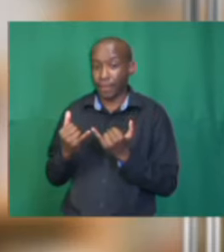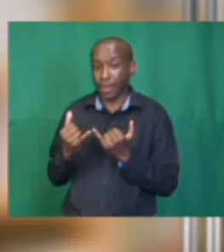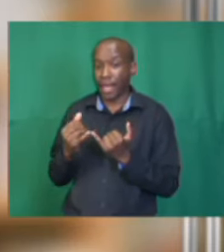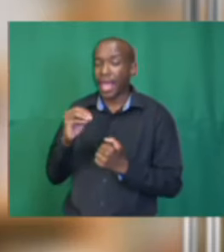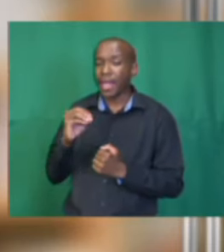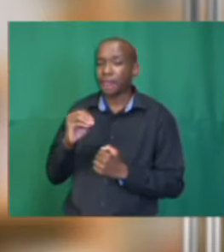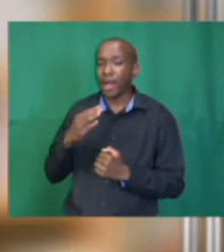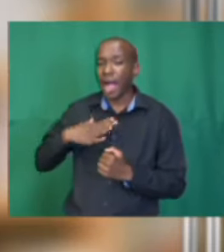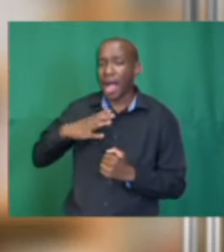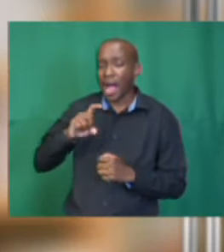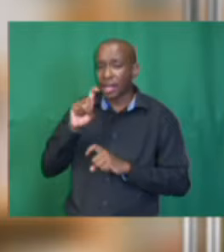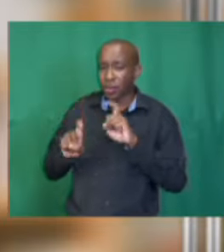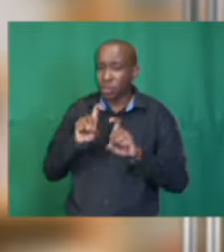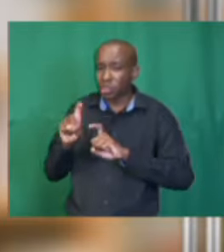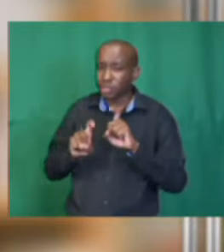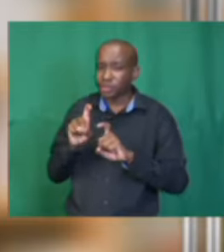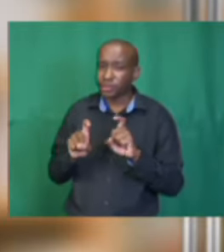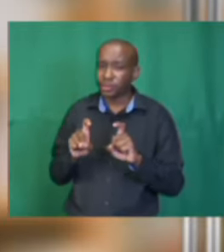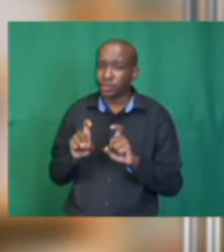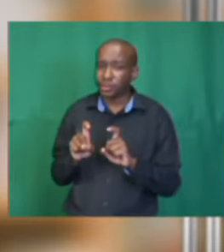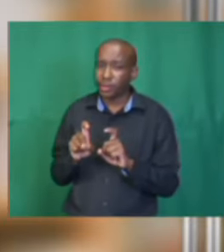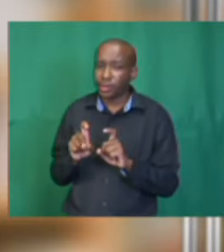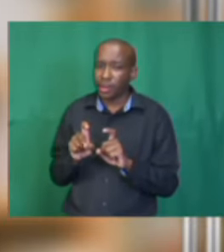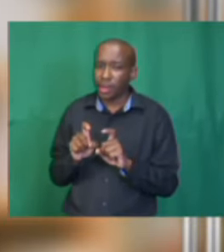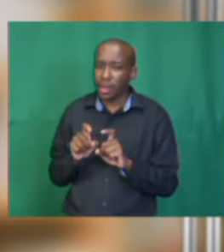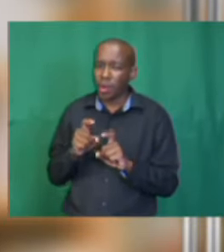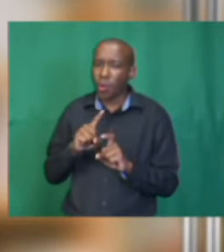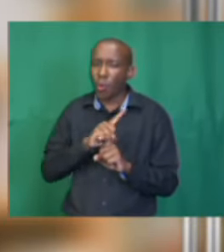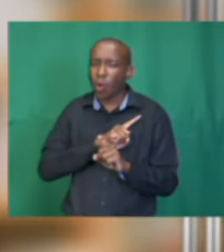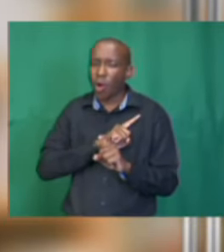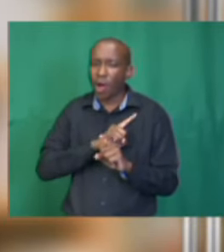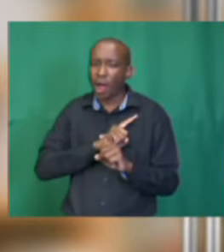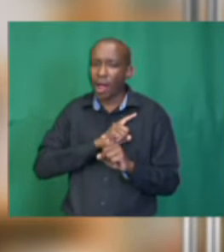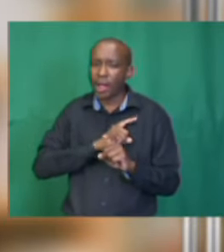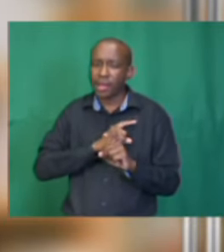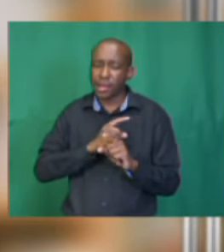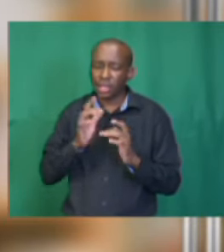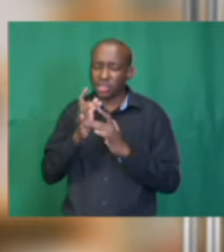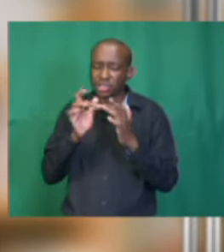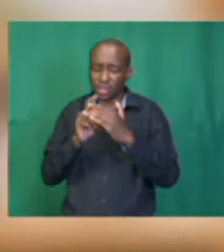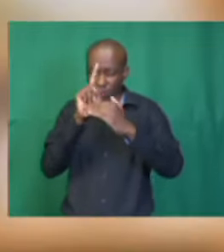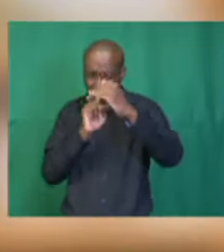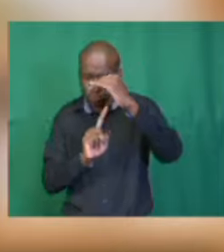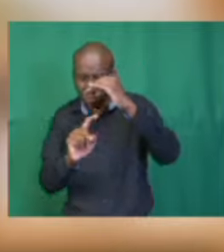another question which says, what was the triumphal entry symbolizing?